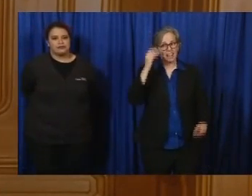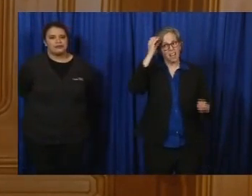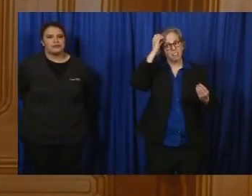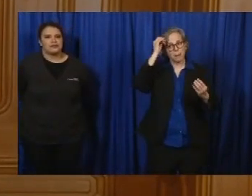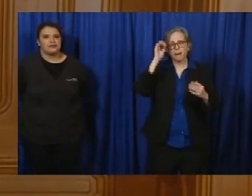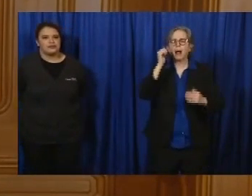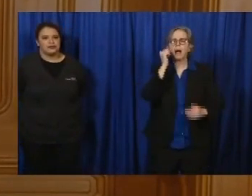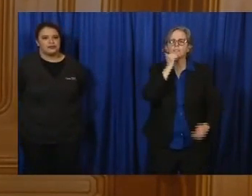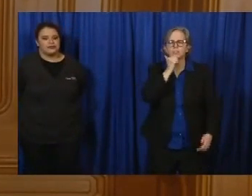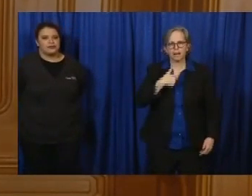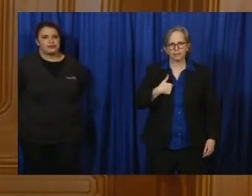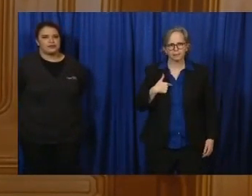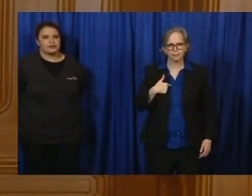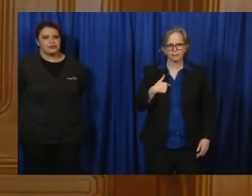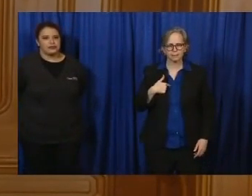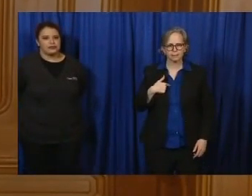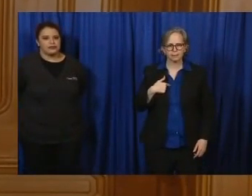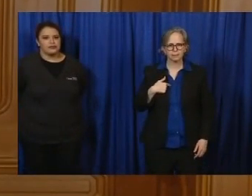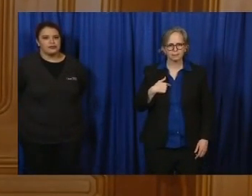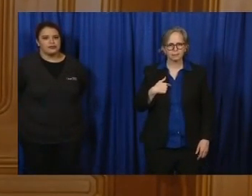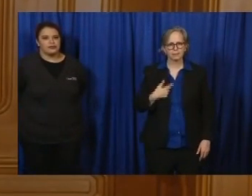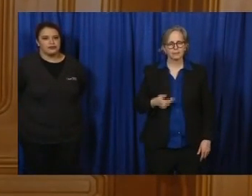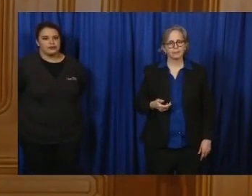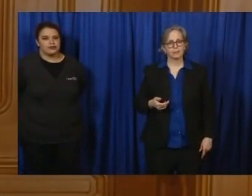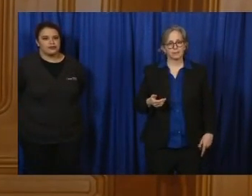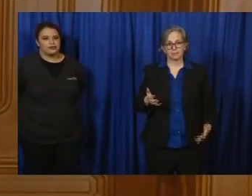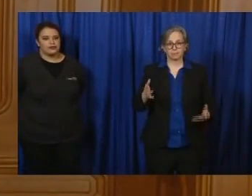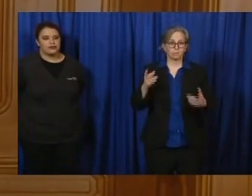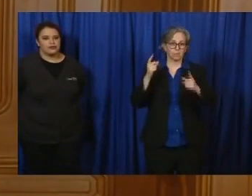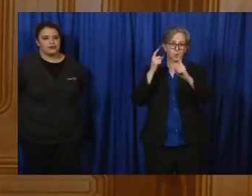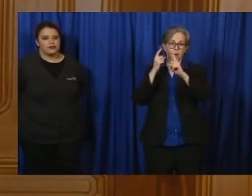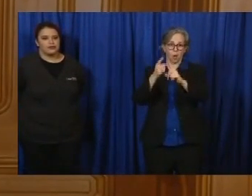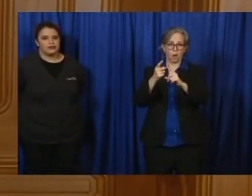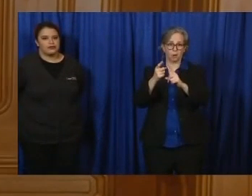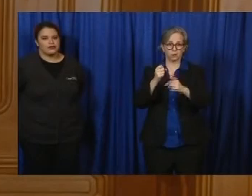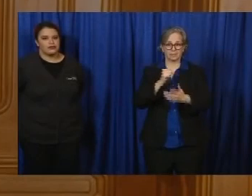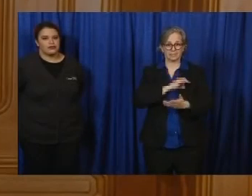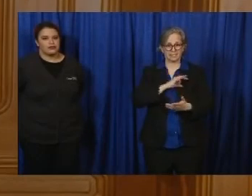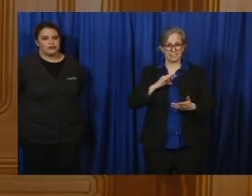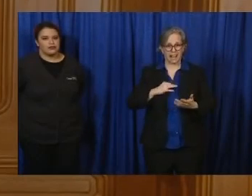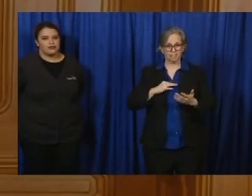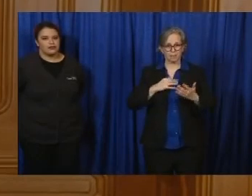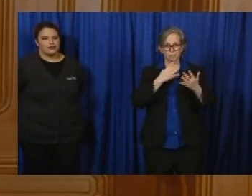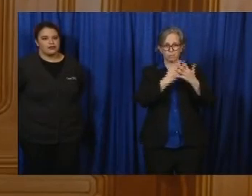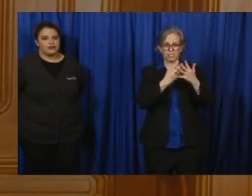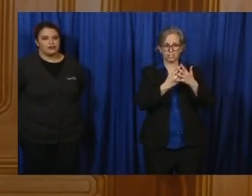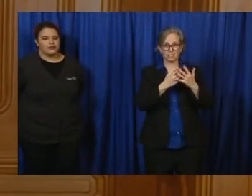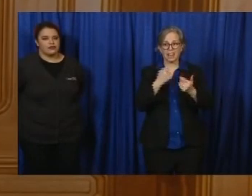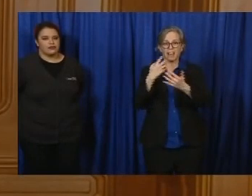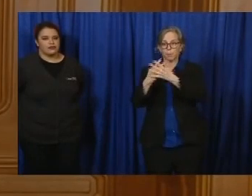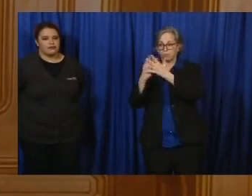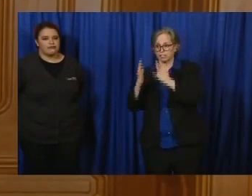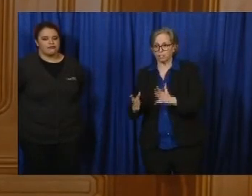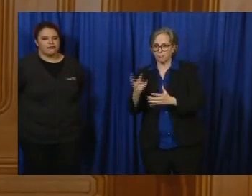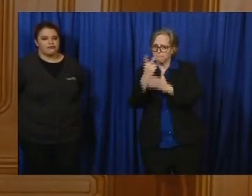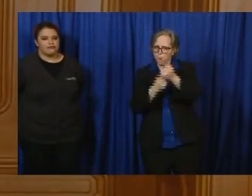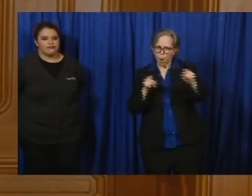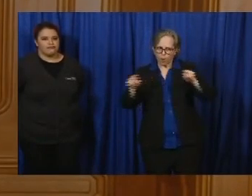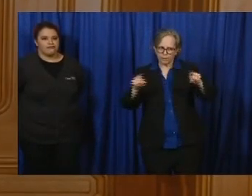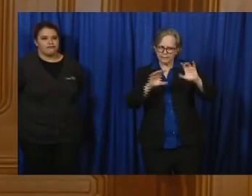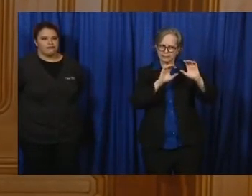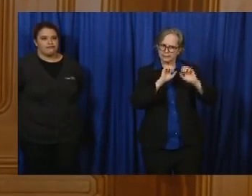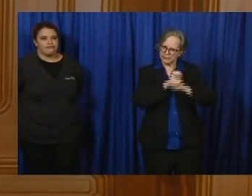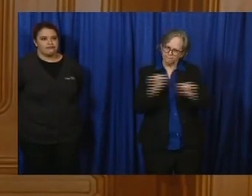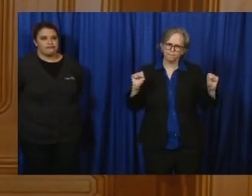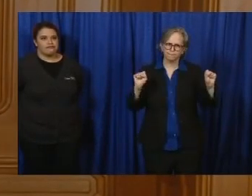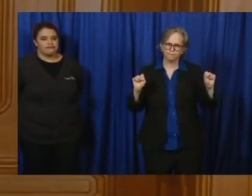is to keep our prison staff safe and the prisoners safe. I can tell you from having involvement with prisons